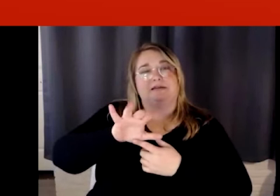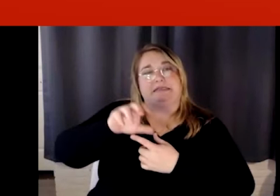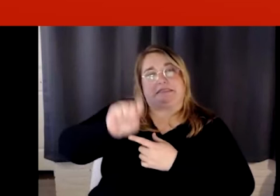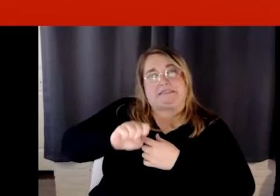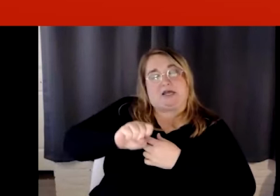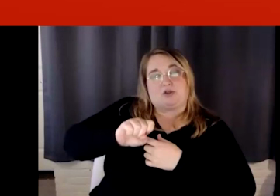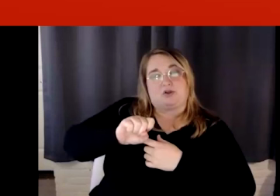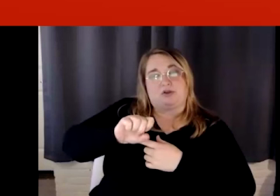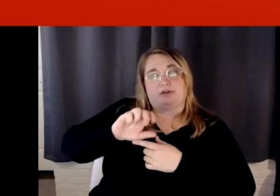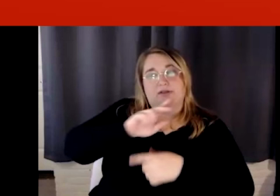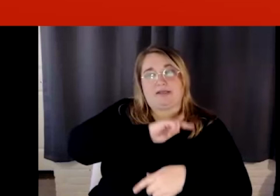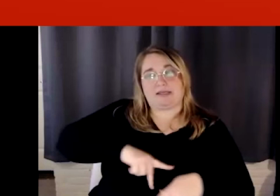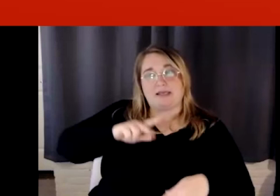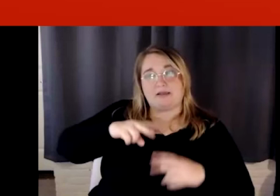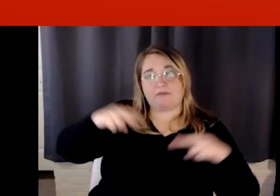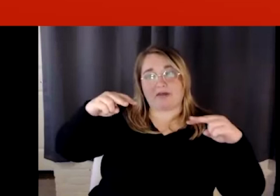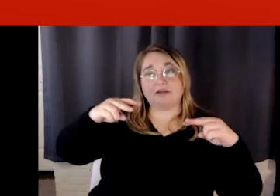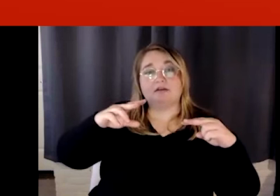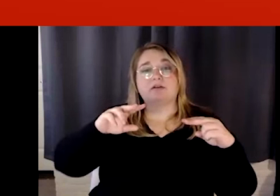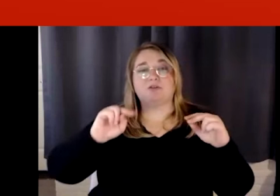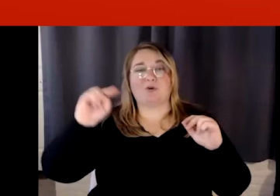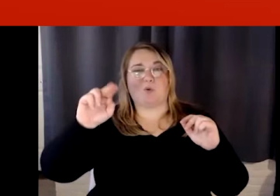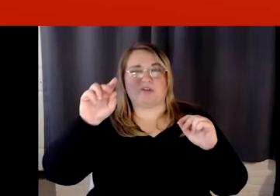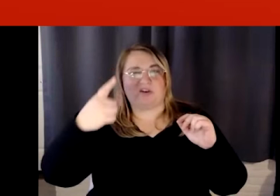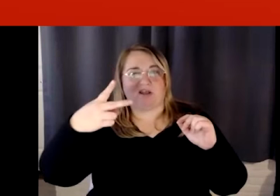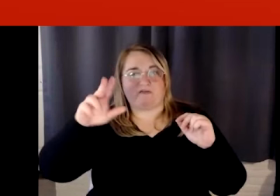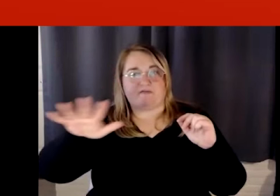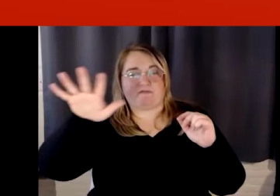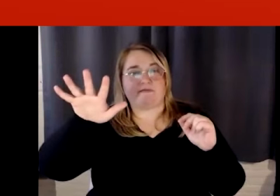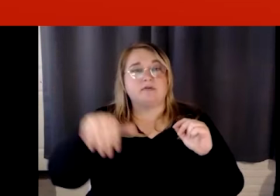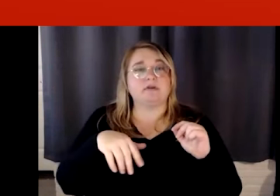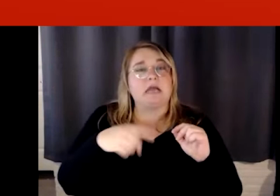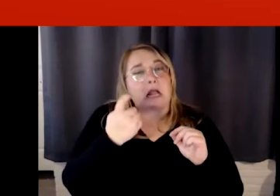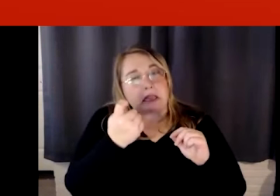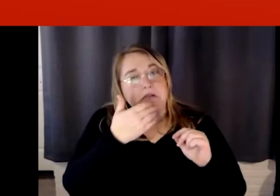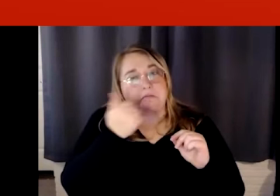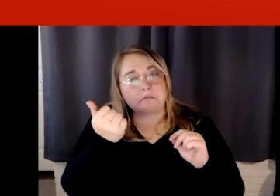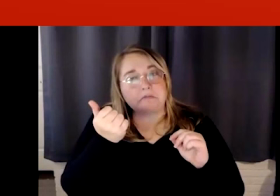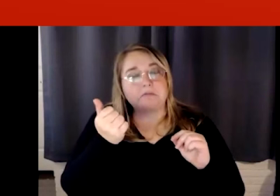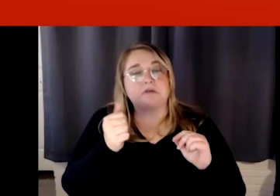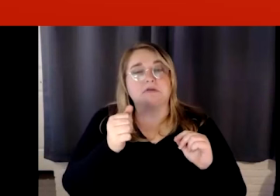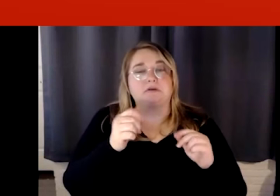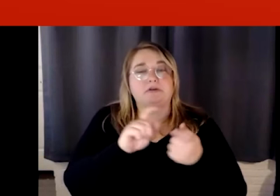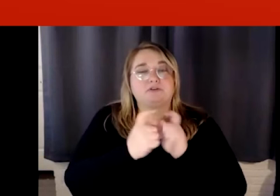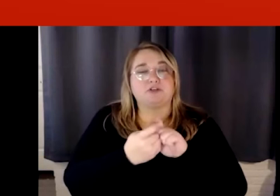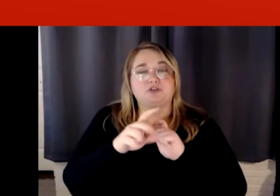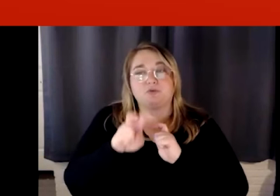Now it looks a little better, not quite as bad. Enrollment change of only 257 people.